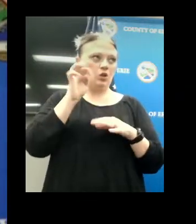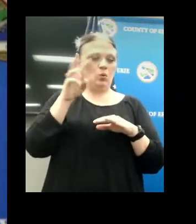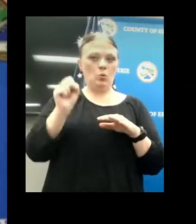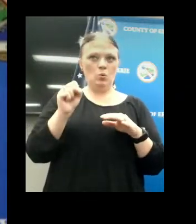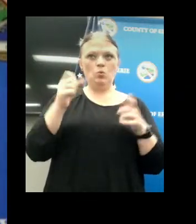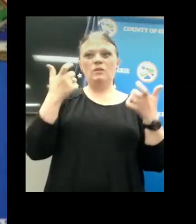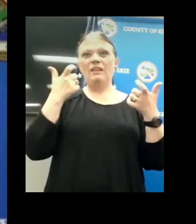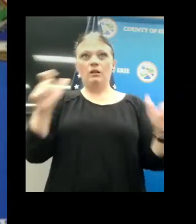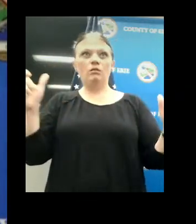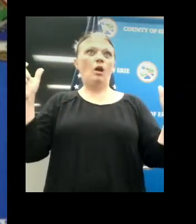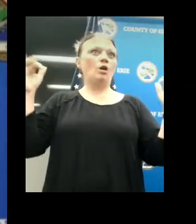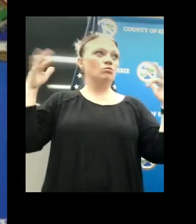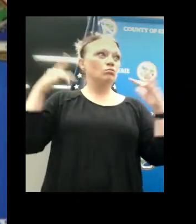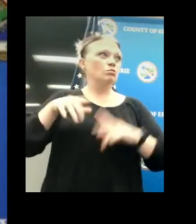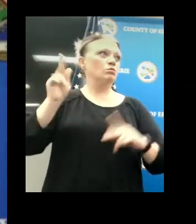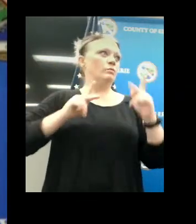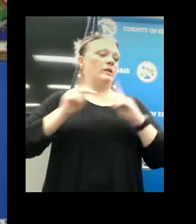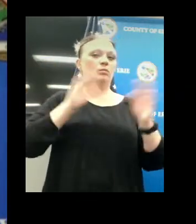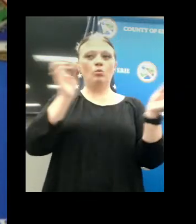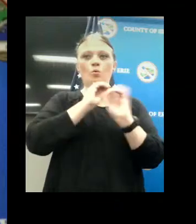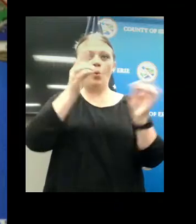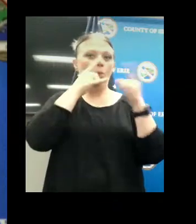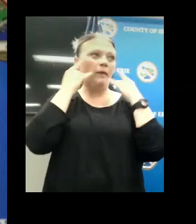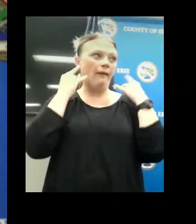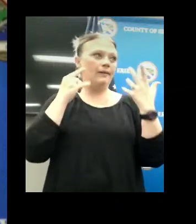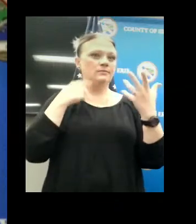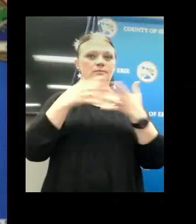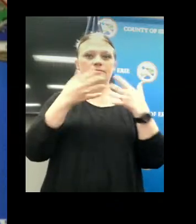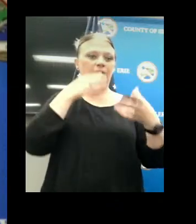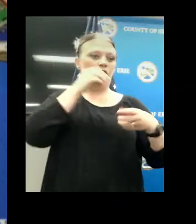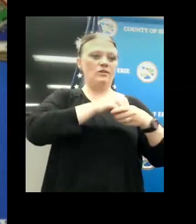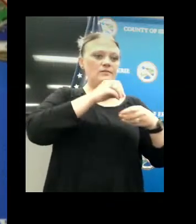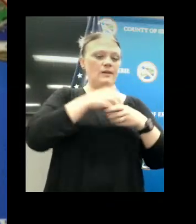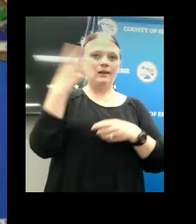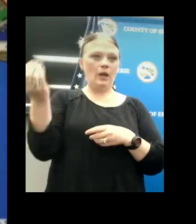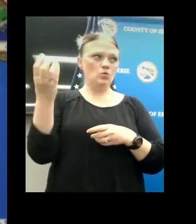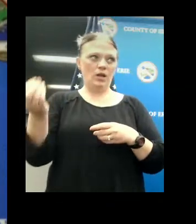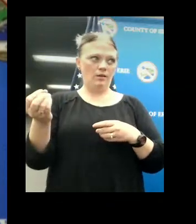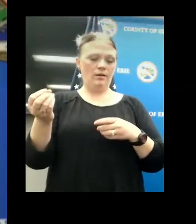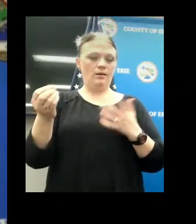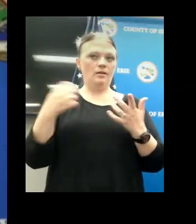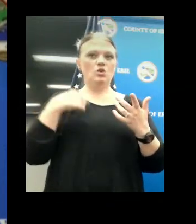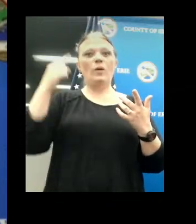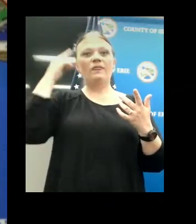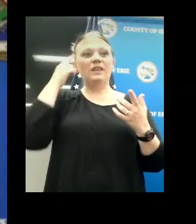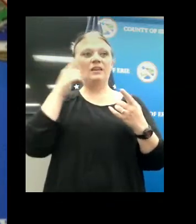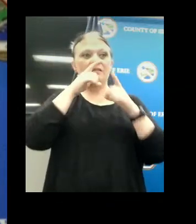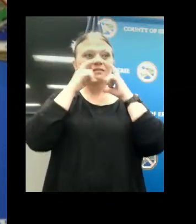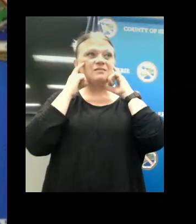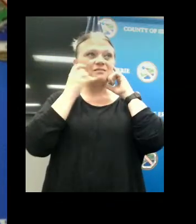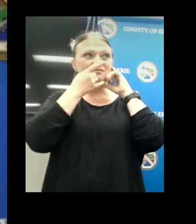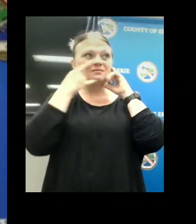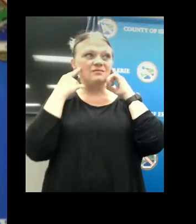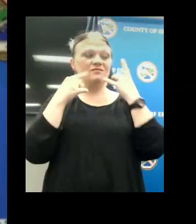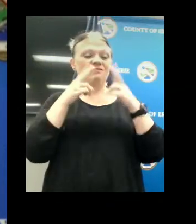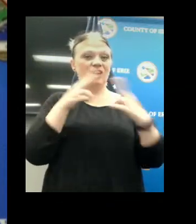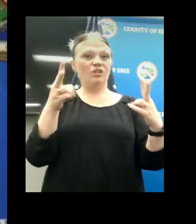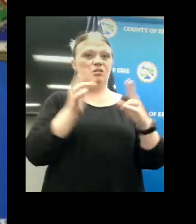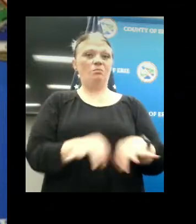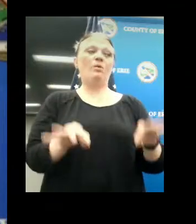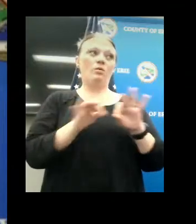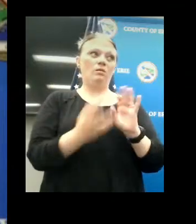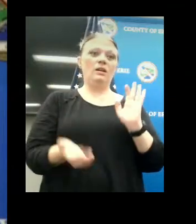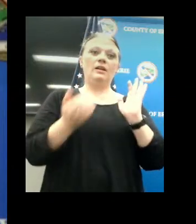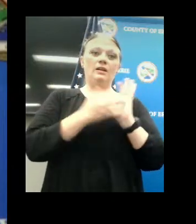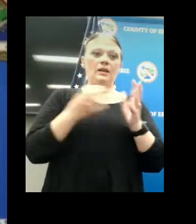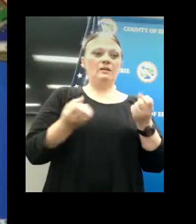of, large groups of people not wearing masks, whether they're indoors or outdoors. I think the masks are really important. And again,